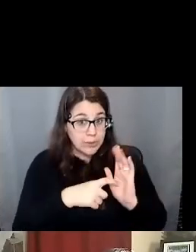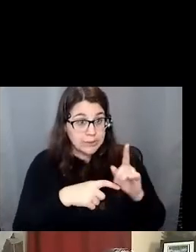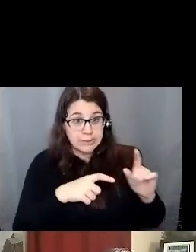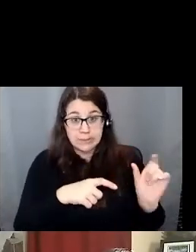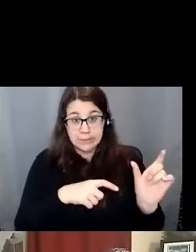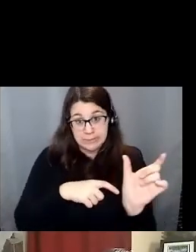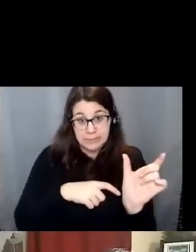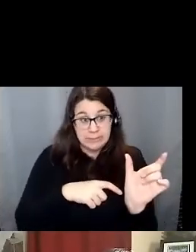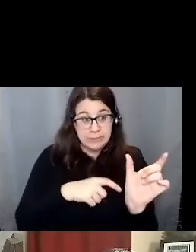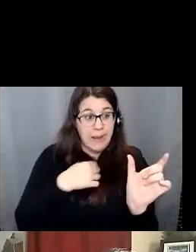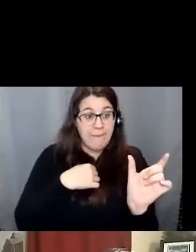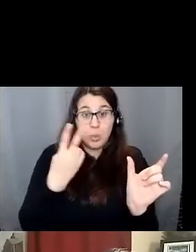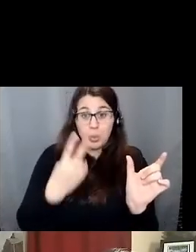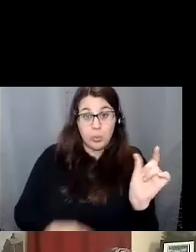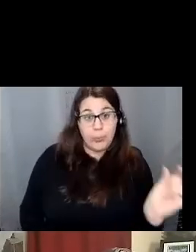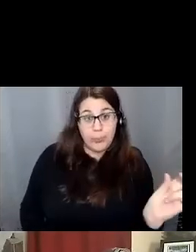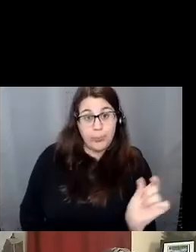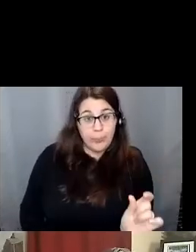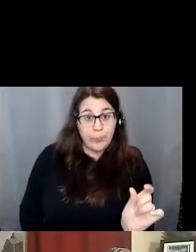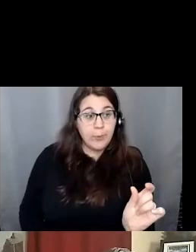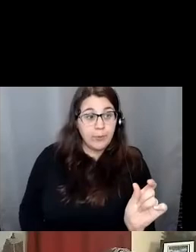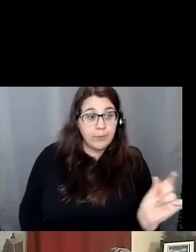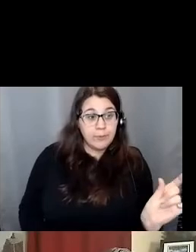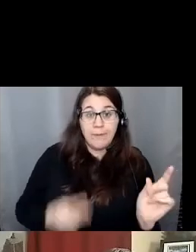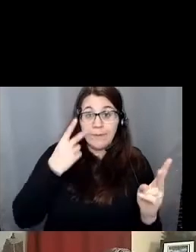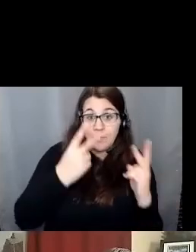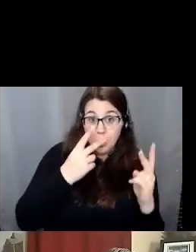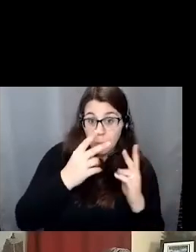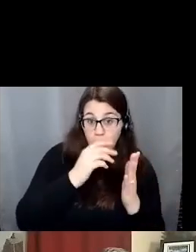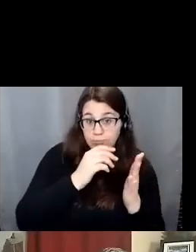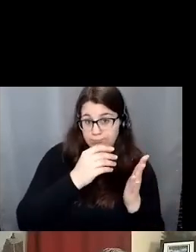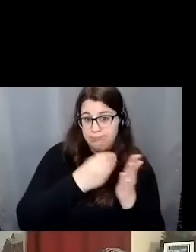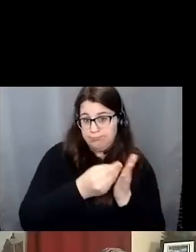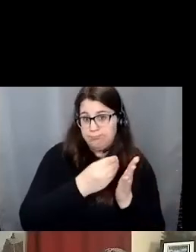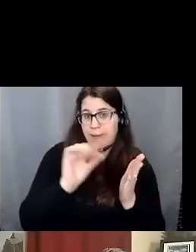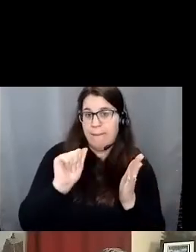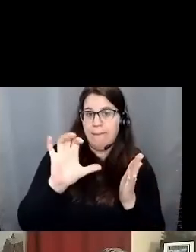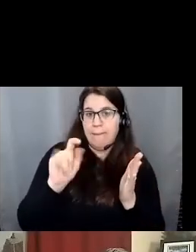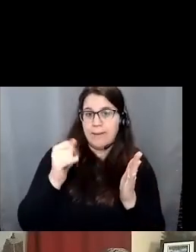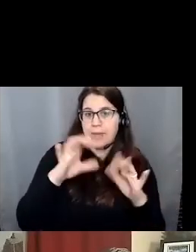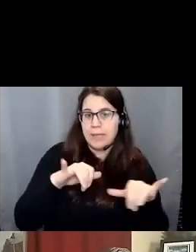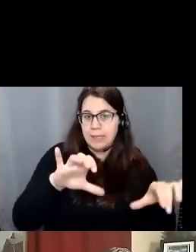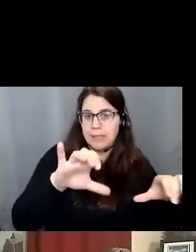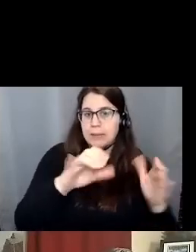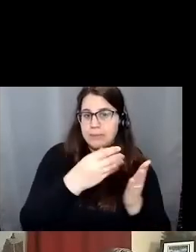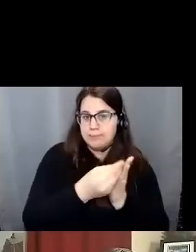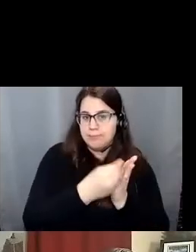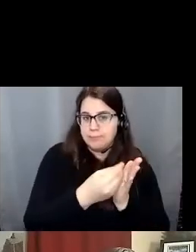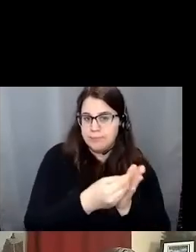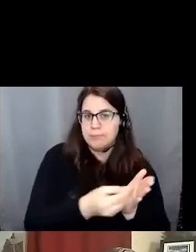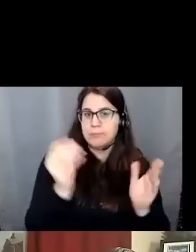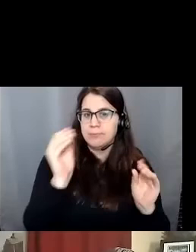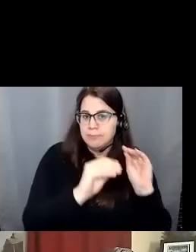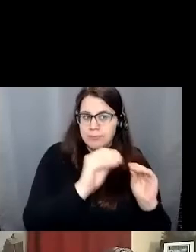links down here to view activity or to make a transfer, and we'll go through each of those individual screens later,